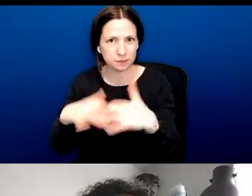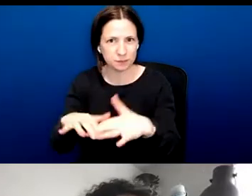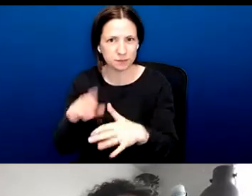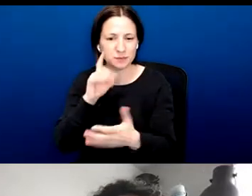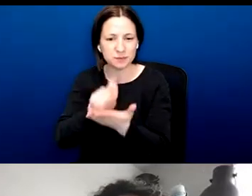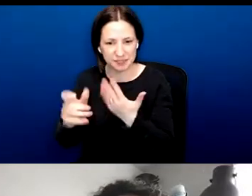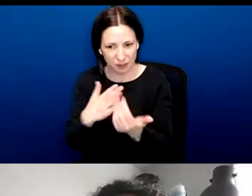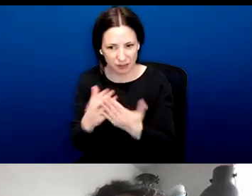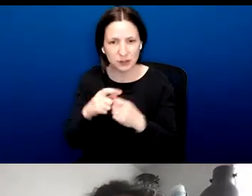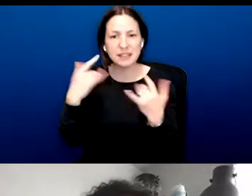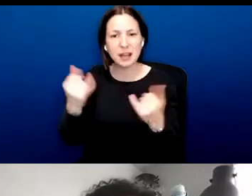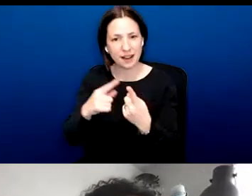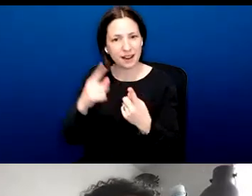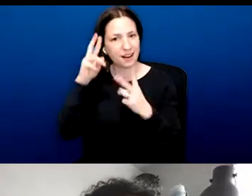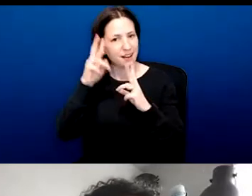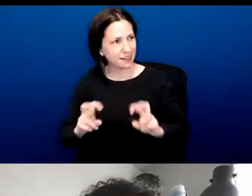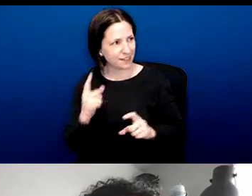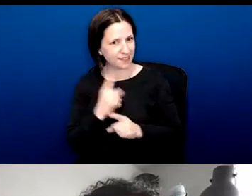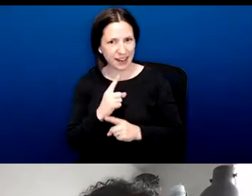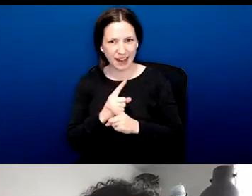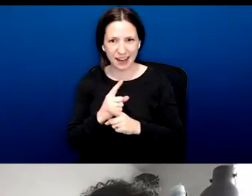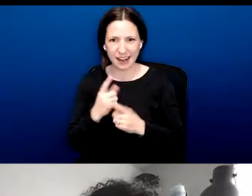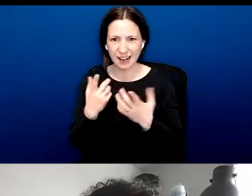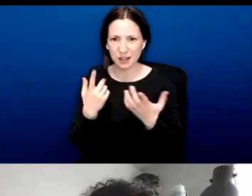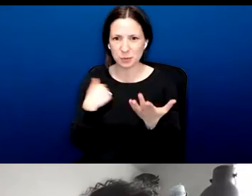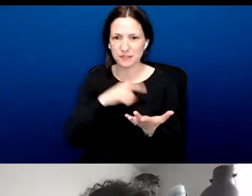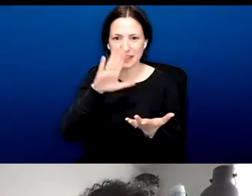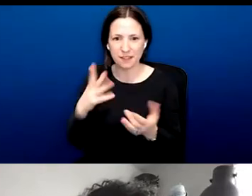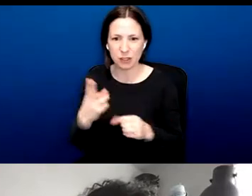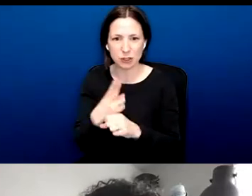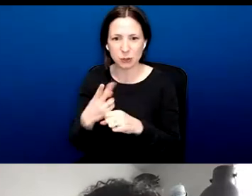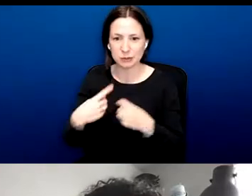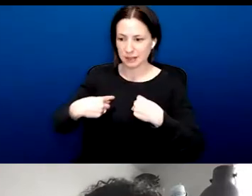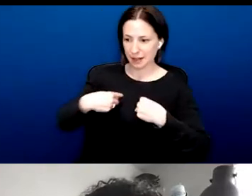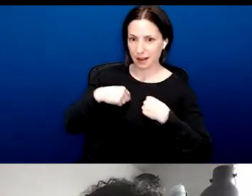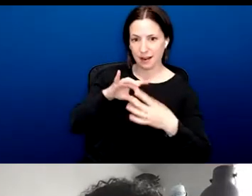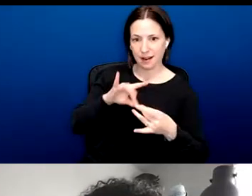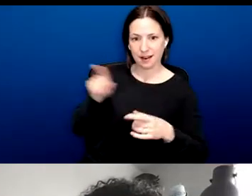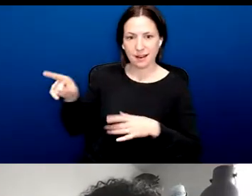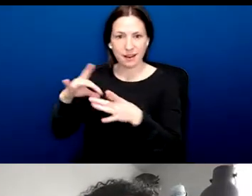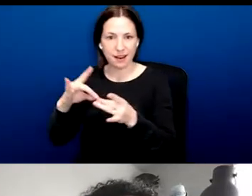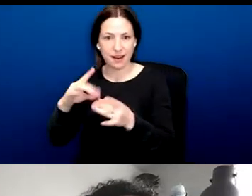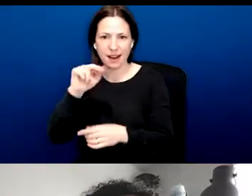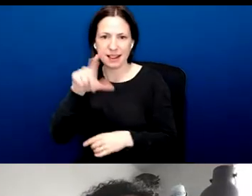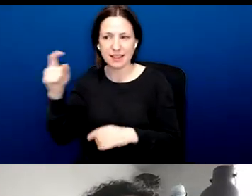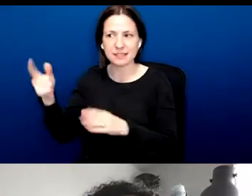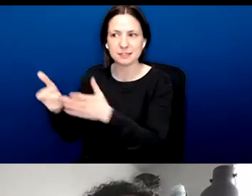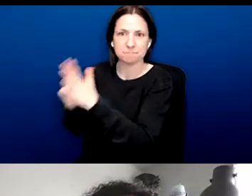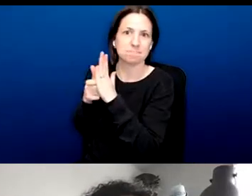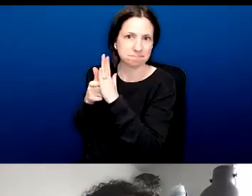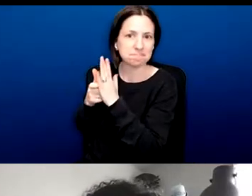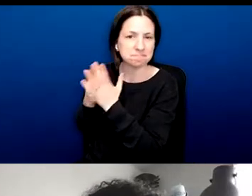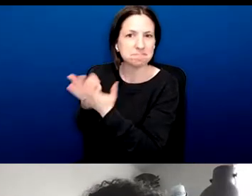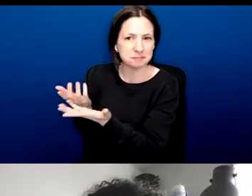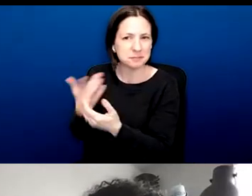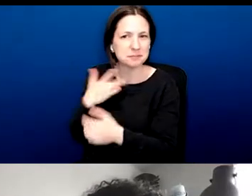about that, now that I reflect on it, I'm like, oh yeah, we've never used an I separately unless we had to. So it's always been a very